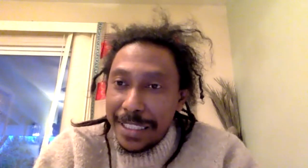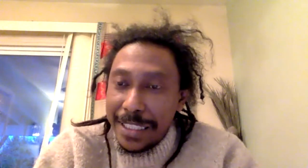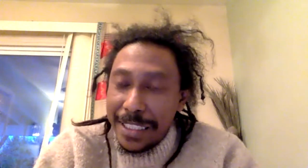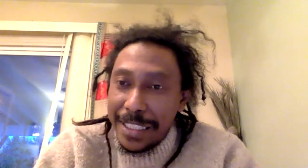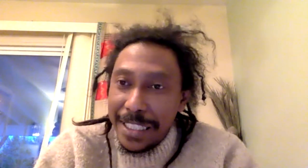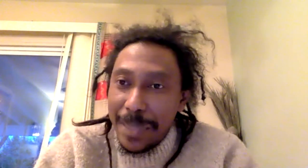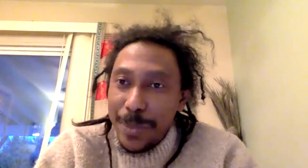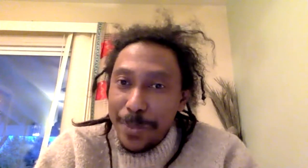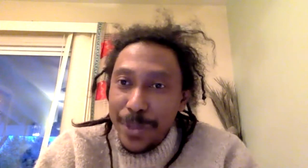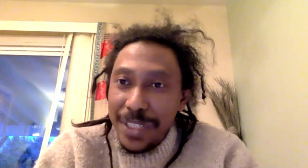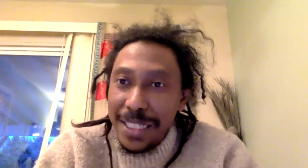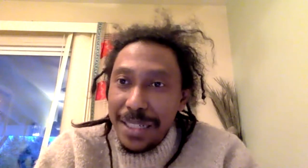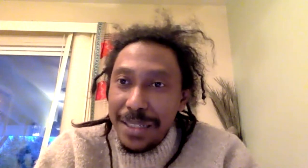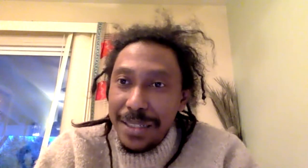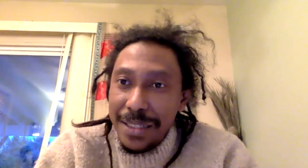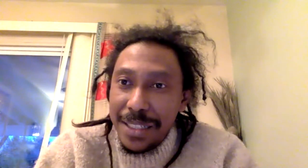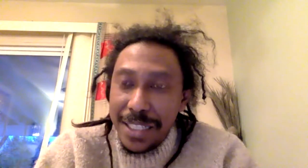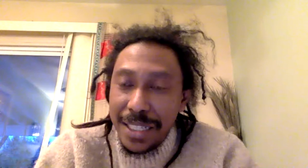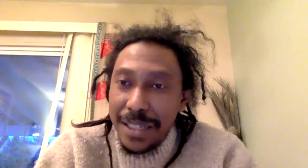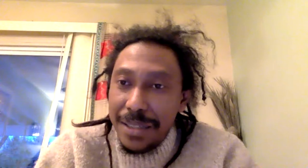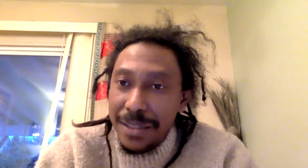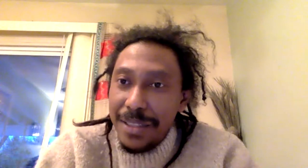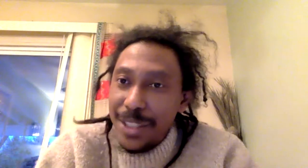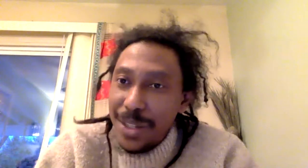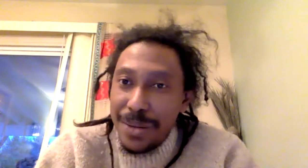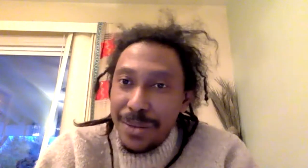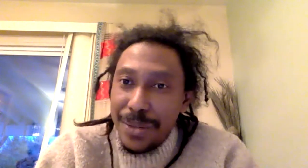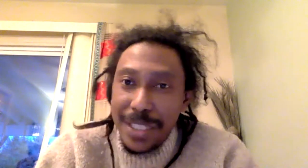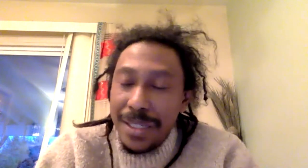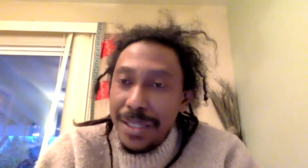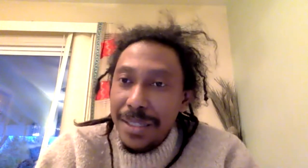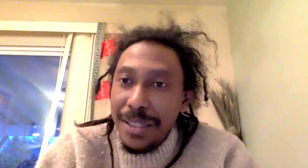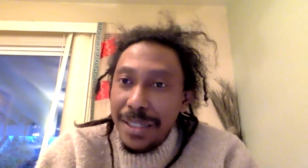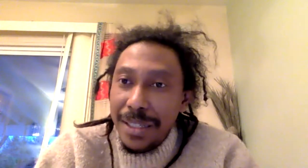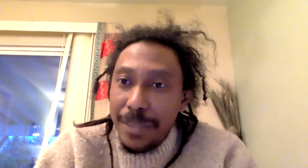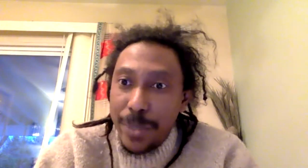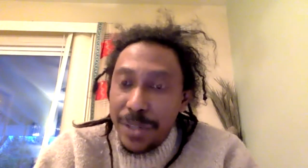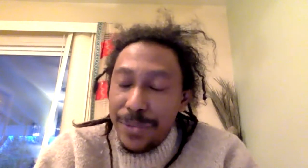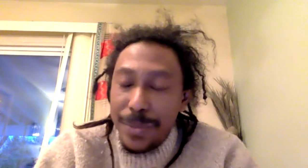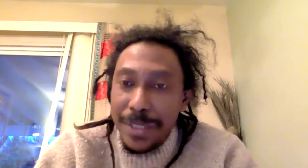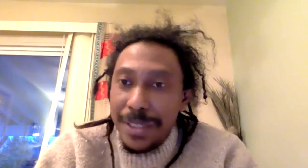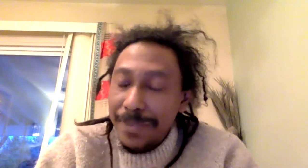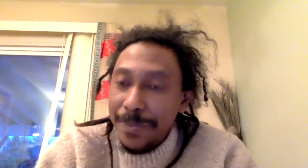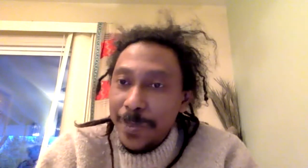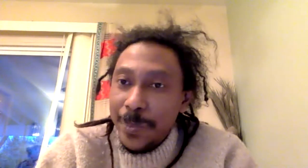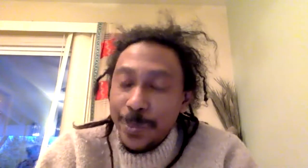and I'm a musician, singer, songwriter, and